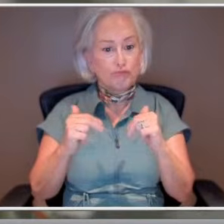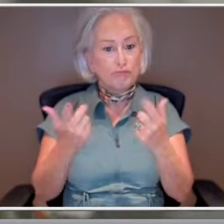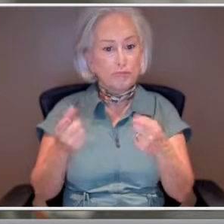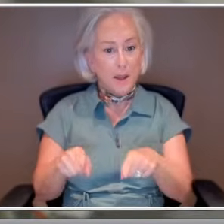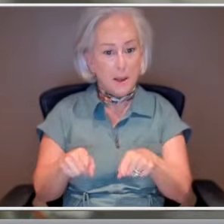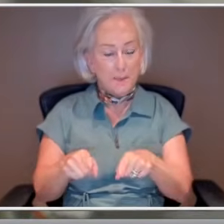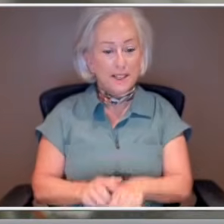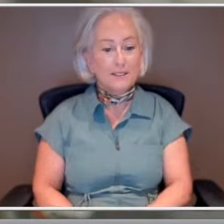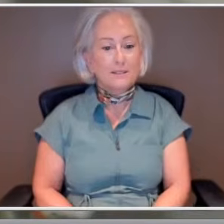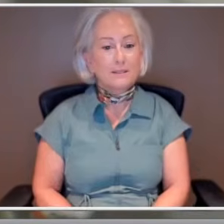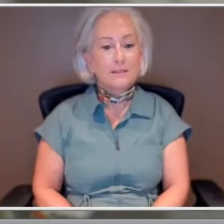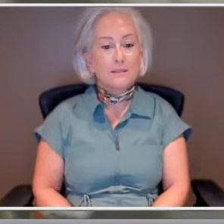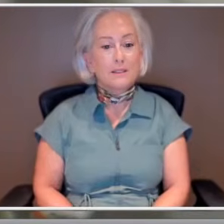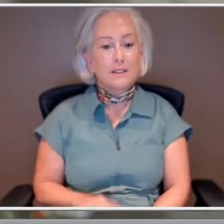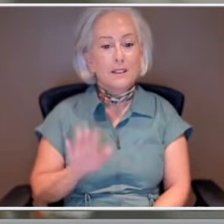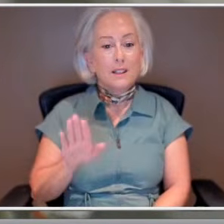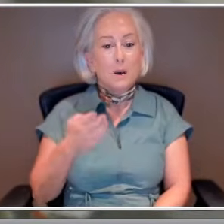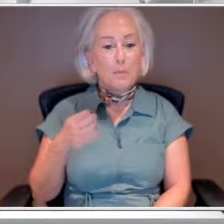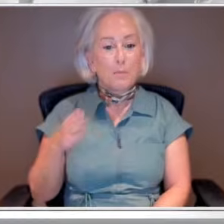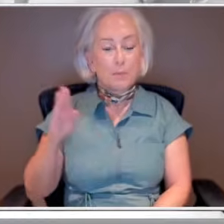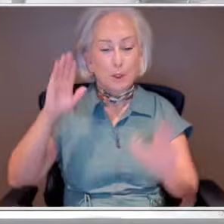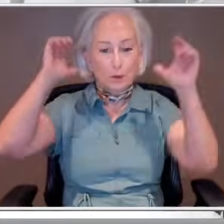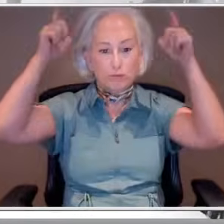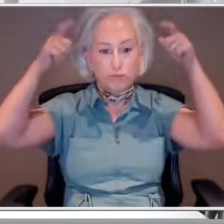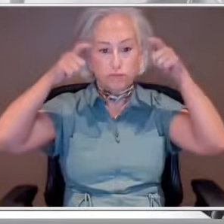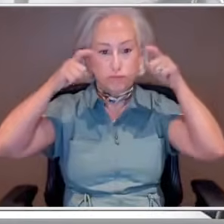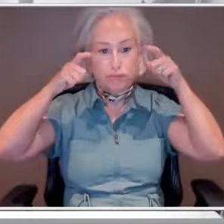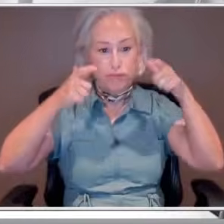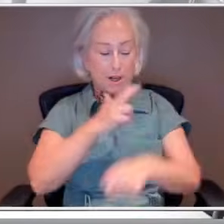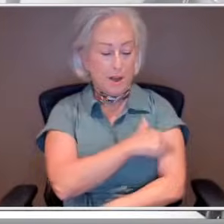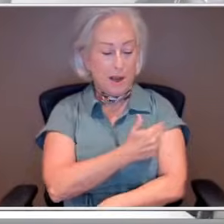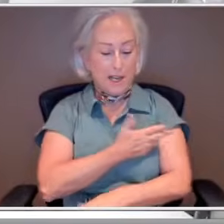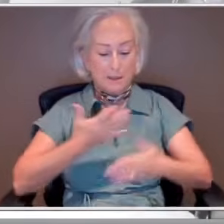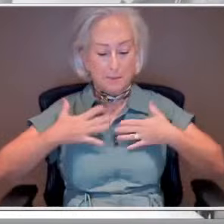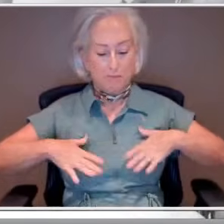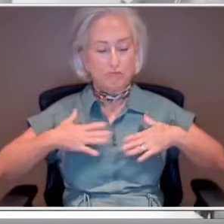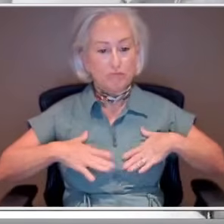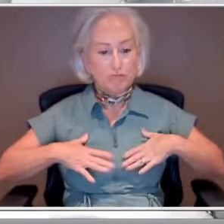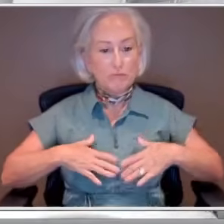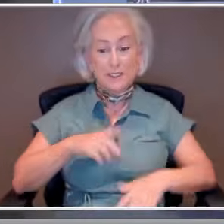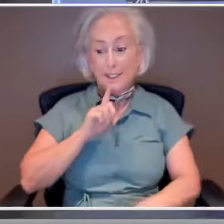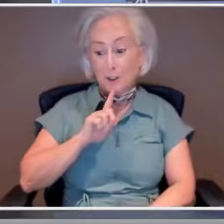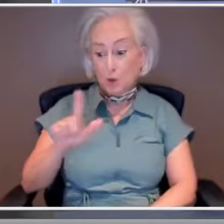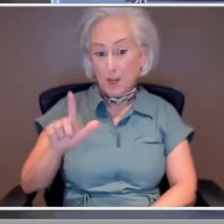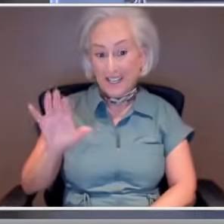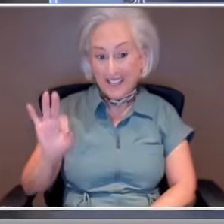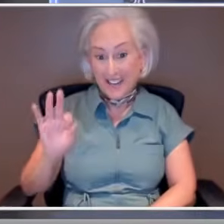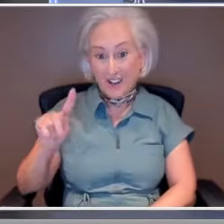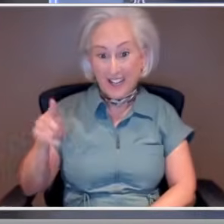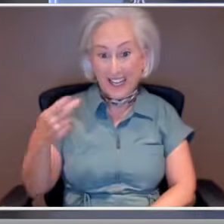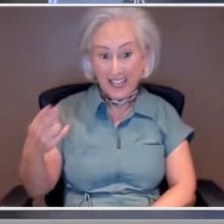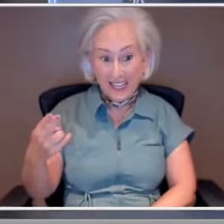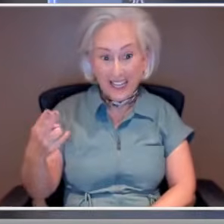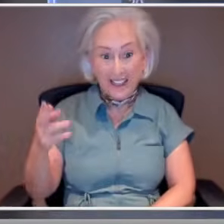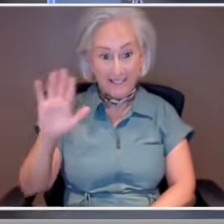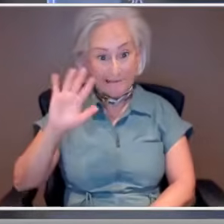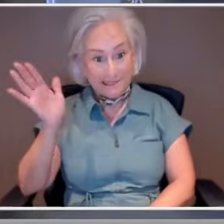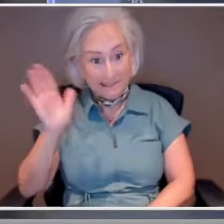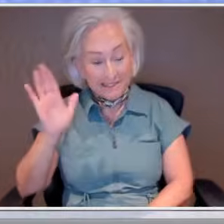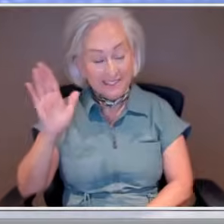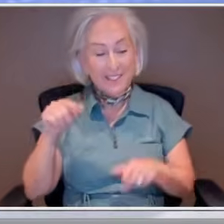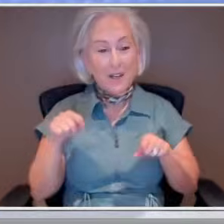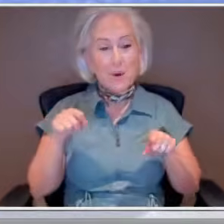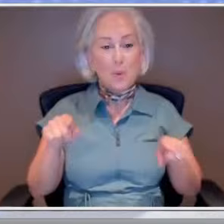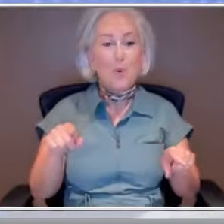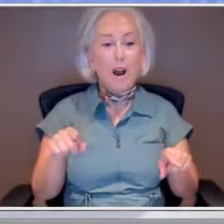Wearing his blue surgical cap and hospital gown, 29-year-old Keith Holmes gives our camera a wave as his care team goes over the